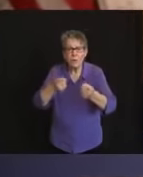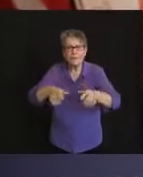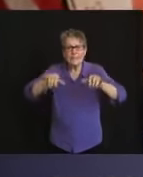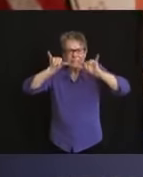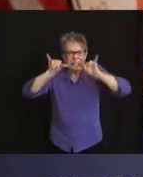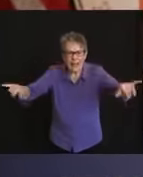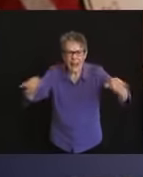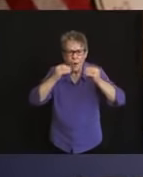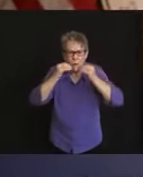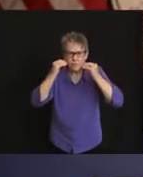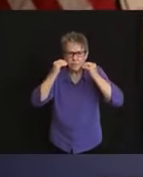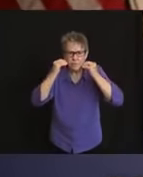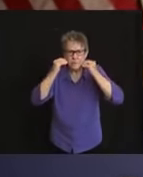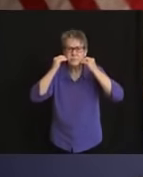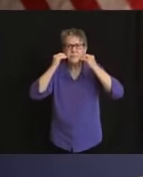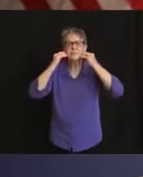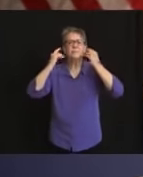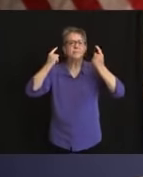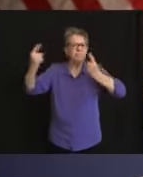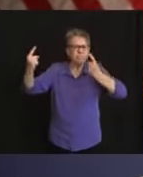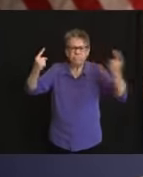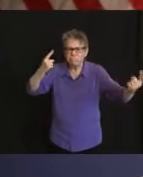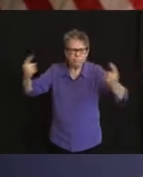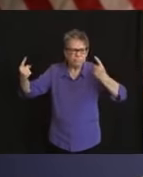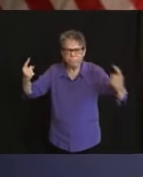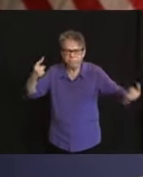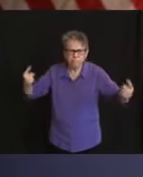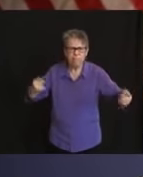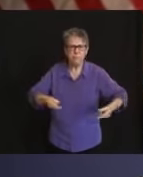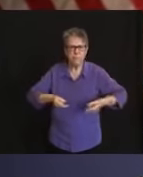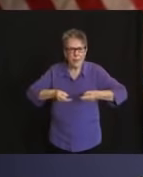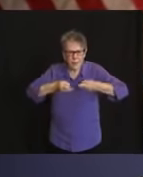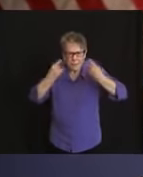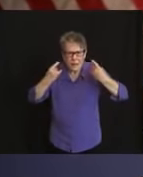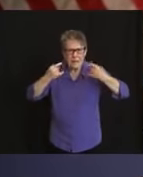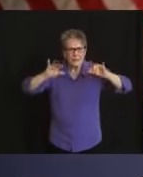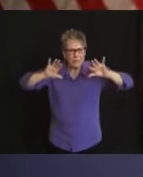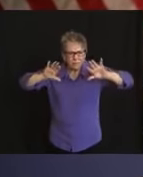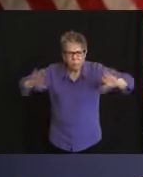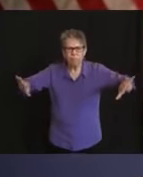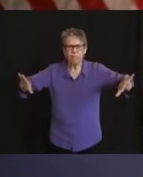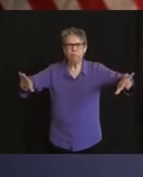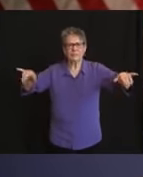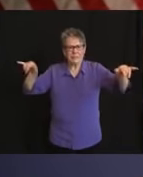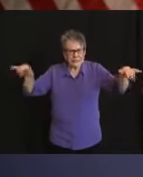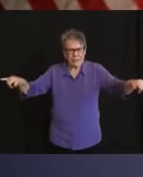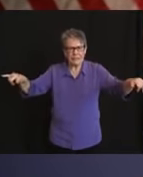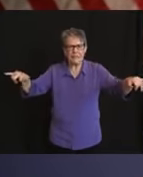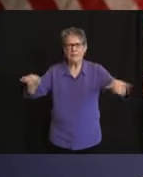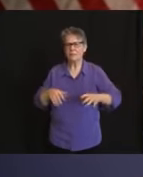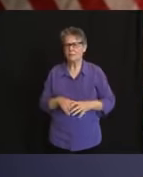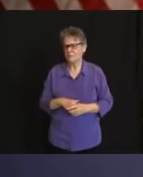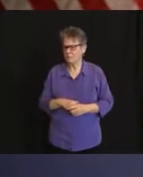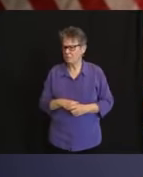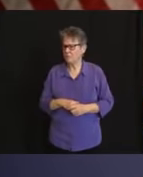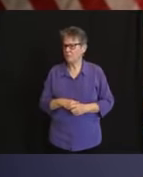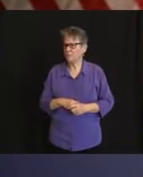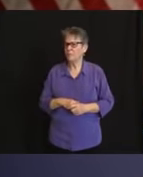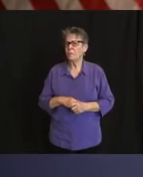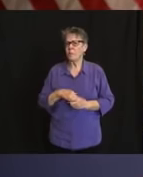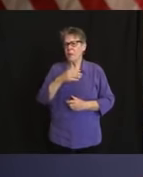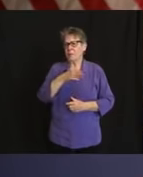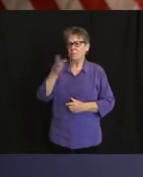Judy, thank you for that and for everything. A couple of quick follow-ups. Just counties, positive cases, the same 6 continue to be